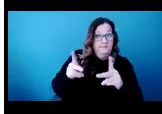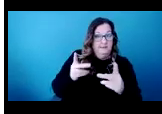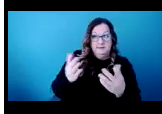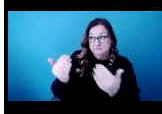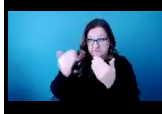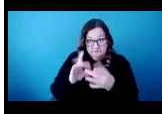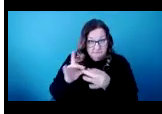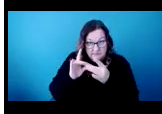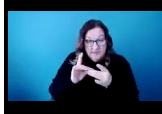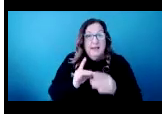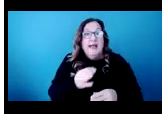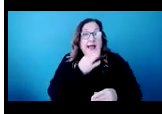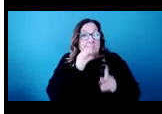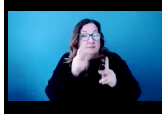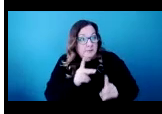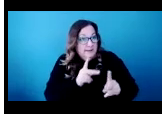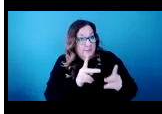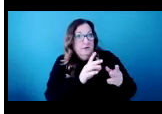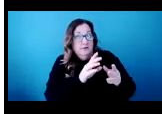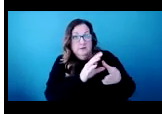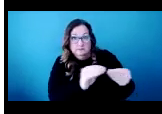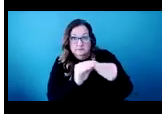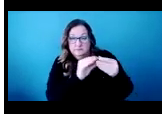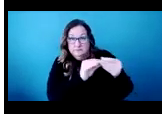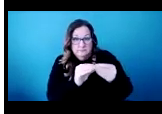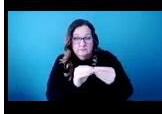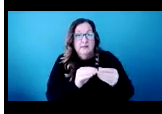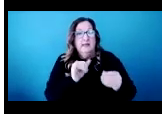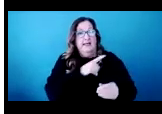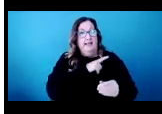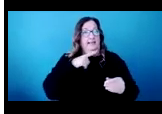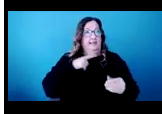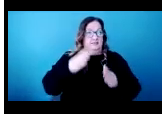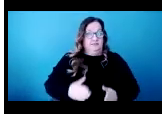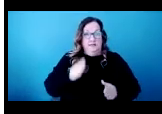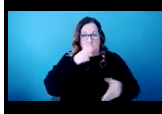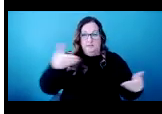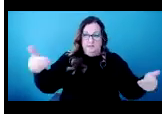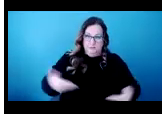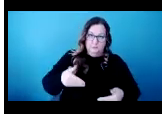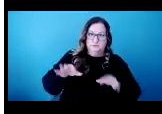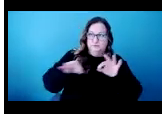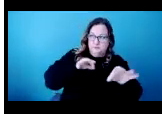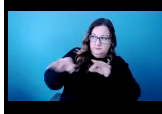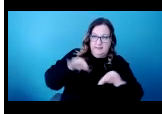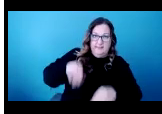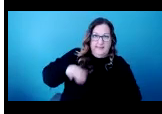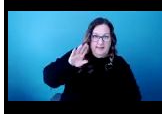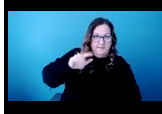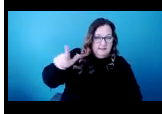it. Whichever legislator is running the bill will introduce the bill, explain why they think it's